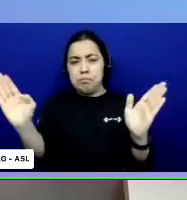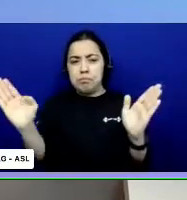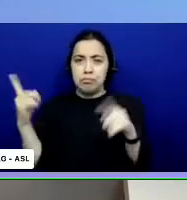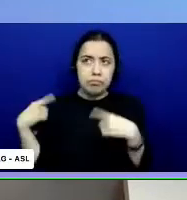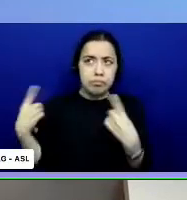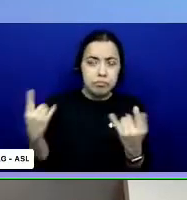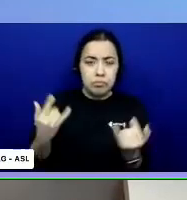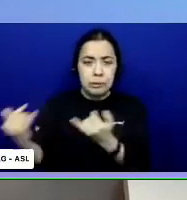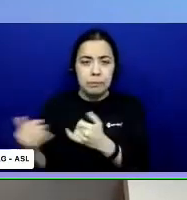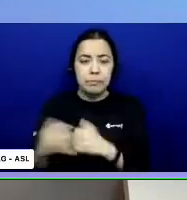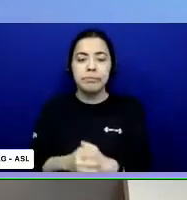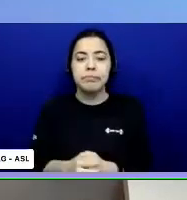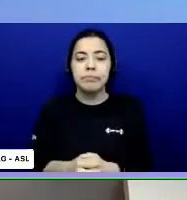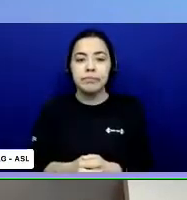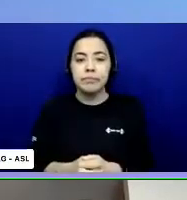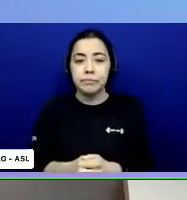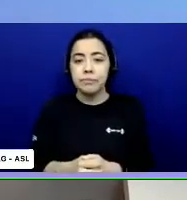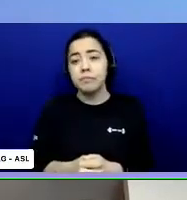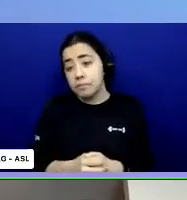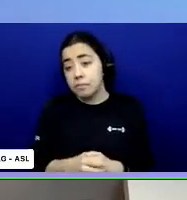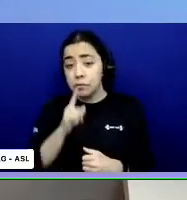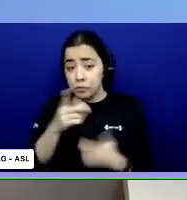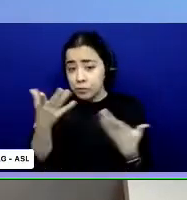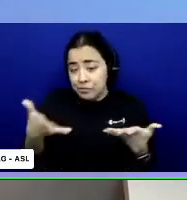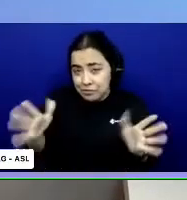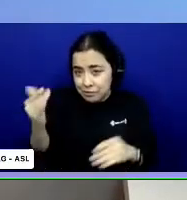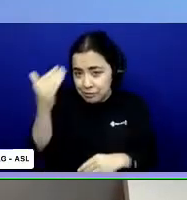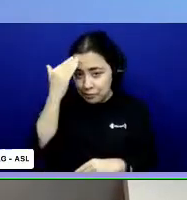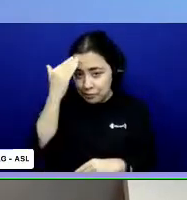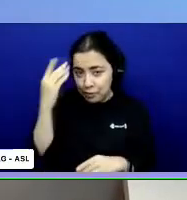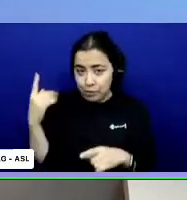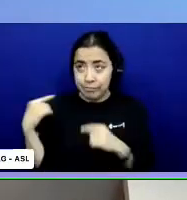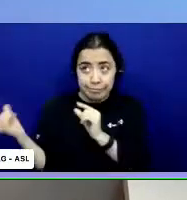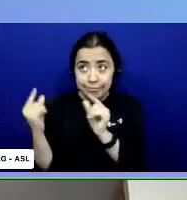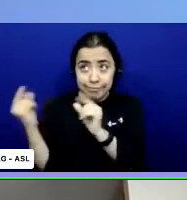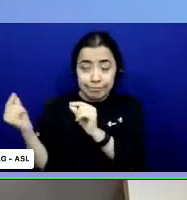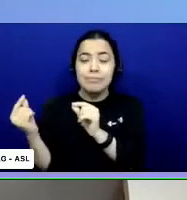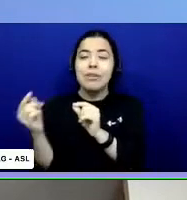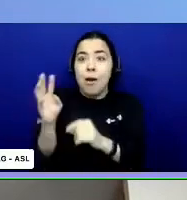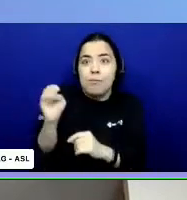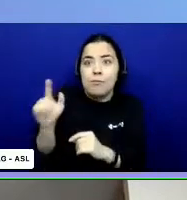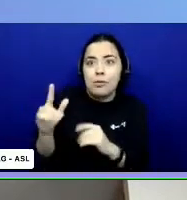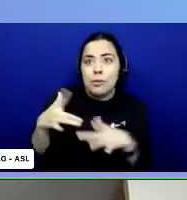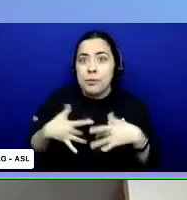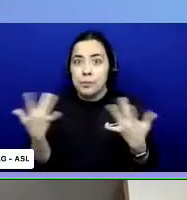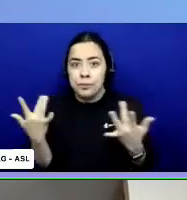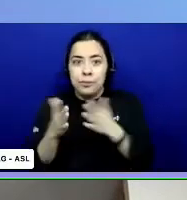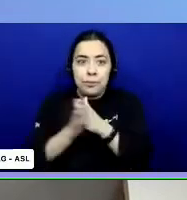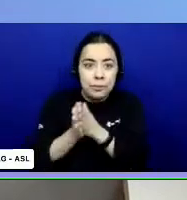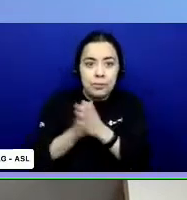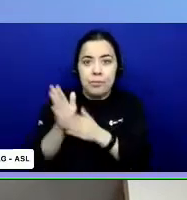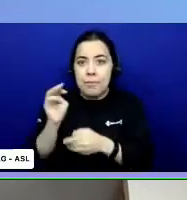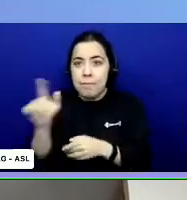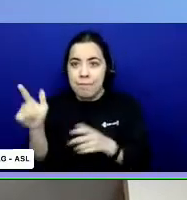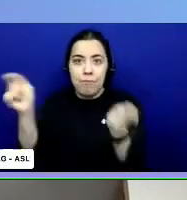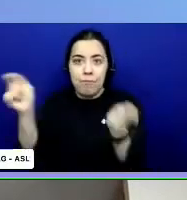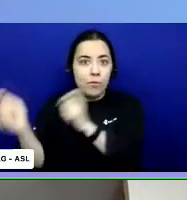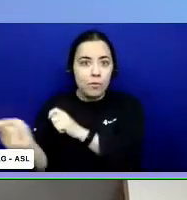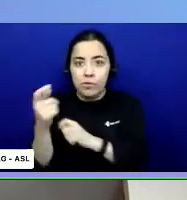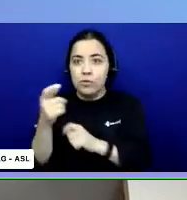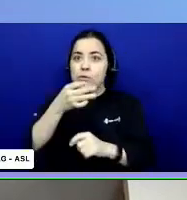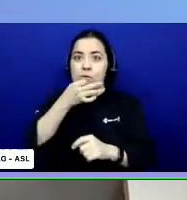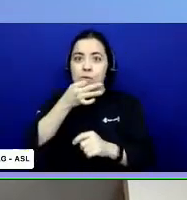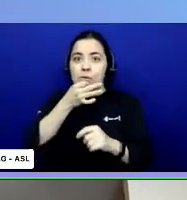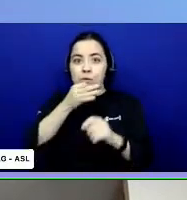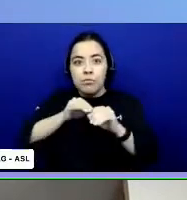today. So I'm sure you've heard a lot of hype lately about machine learning and that we're in an ML revolution. Soon we'll be reaching